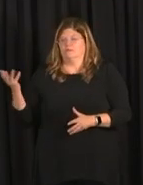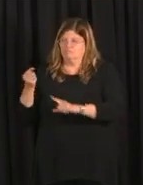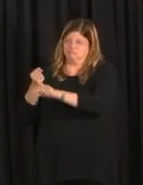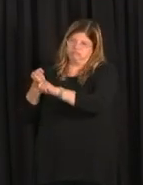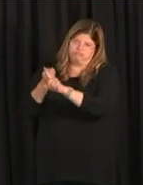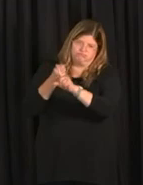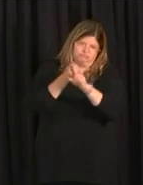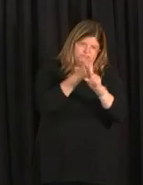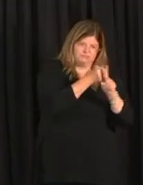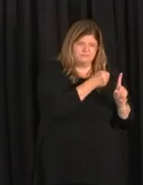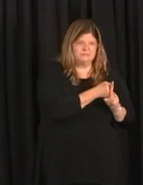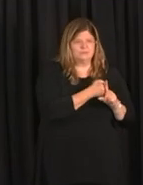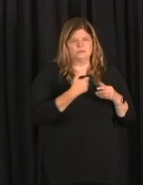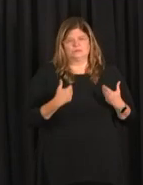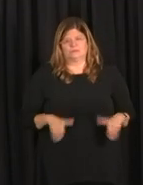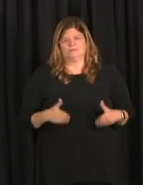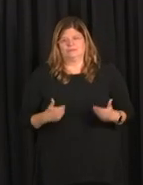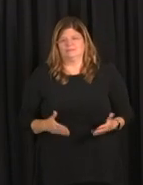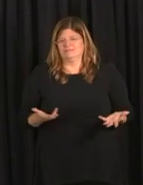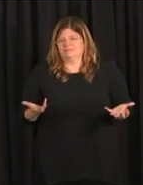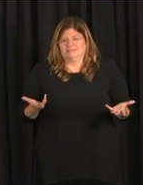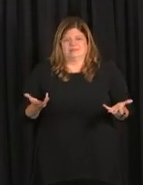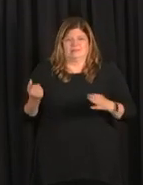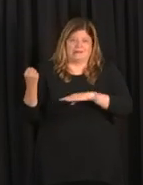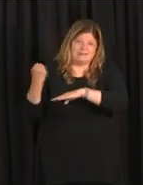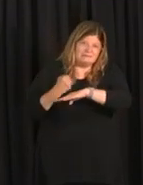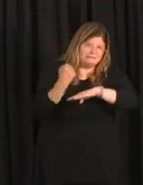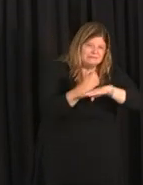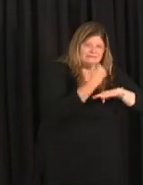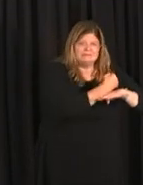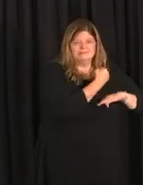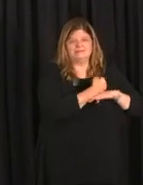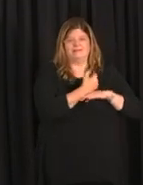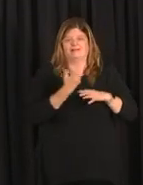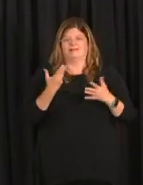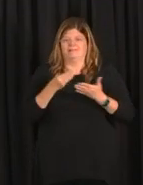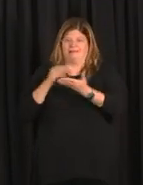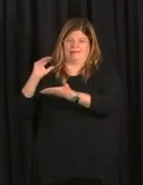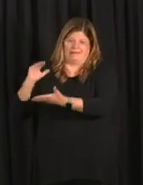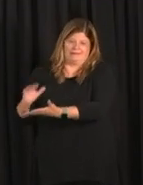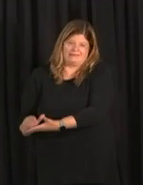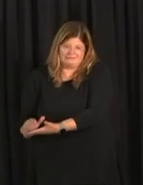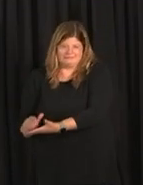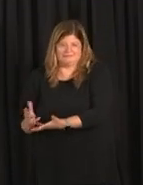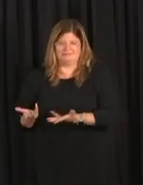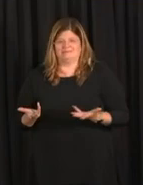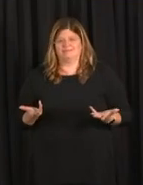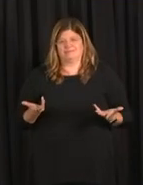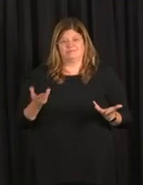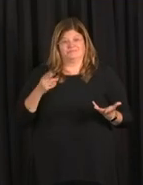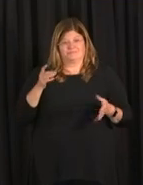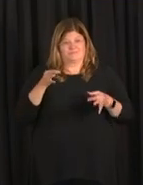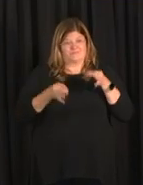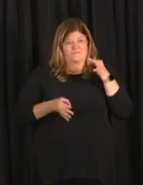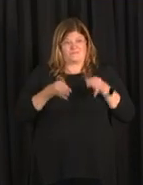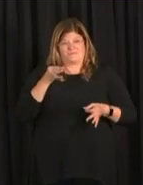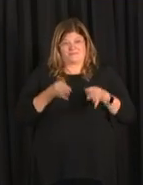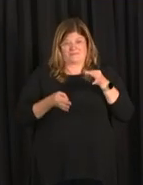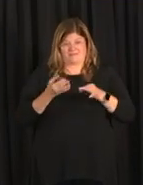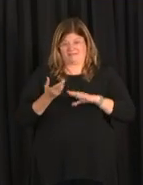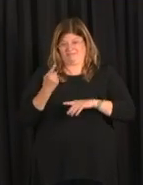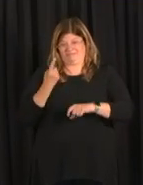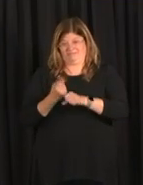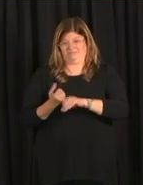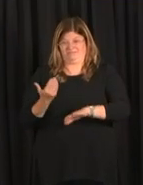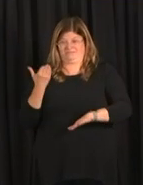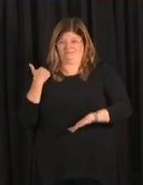health epidemic, before everything shut down. And also before, I think there was a court case a year ago that slowed things